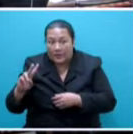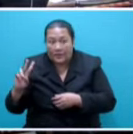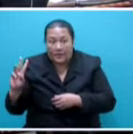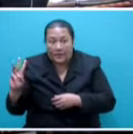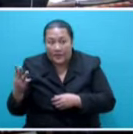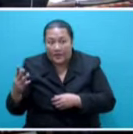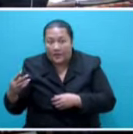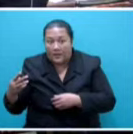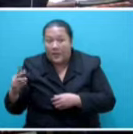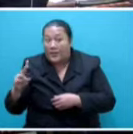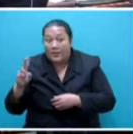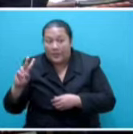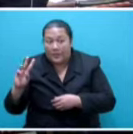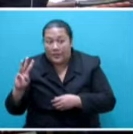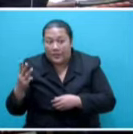No.